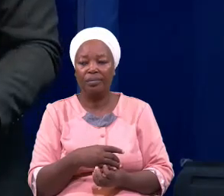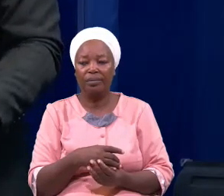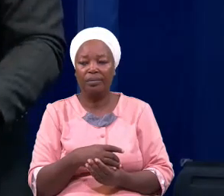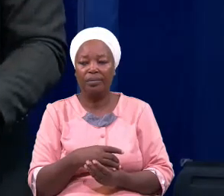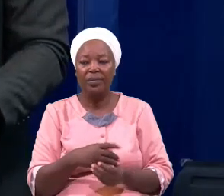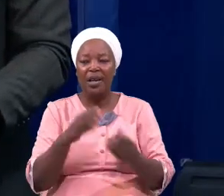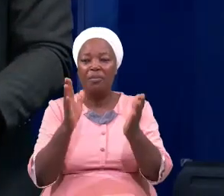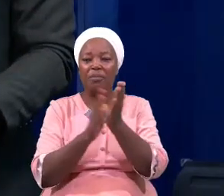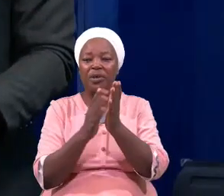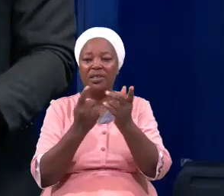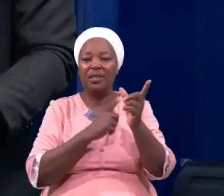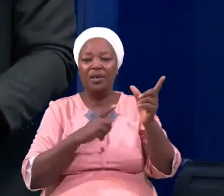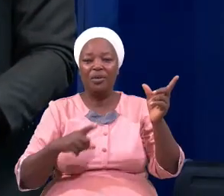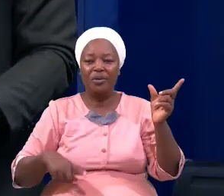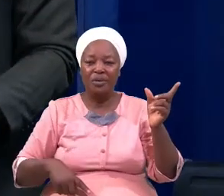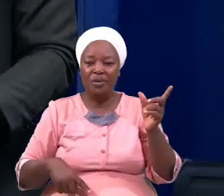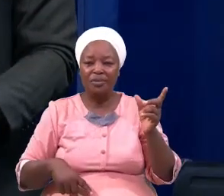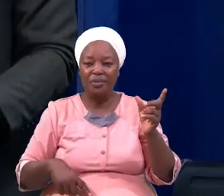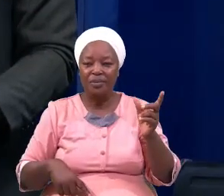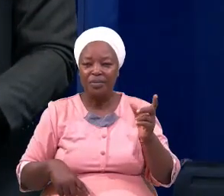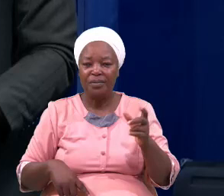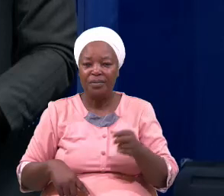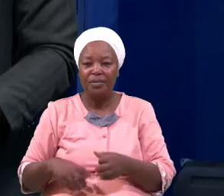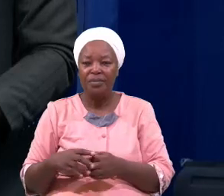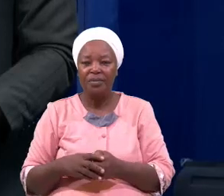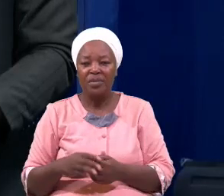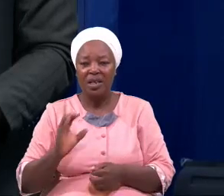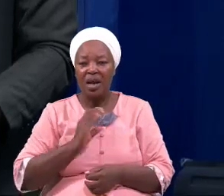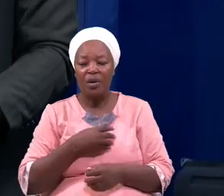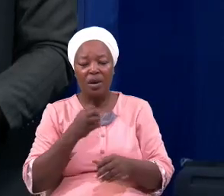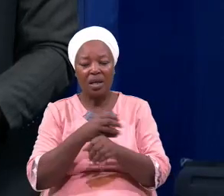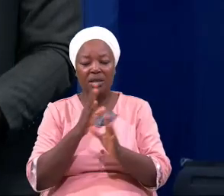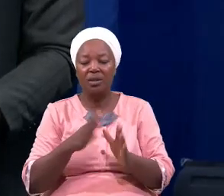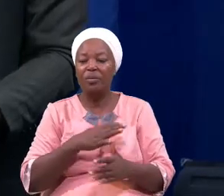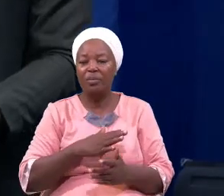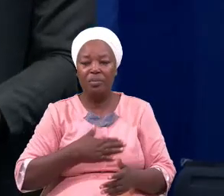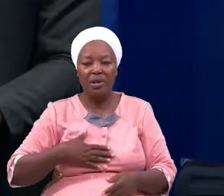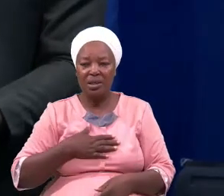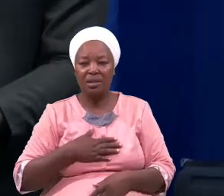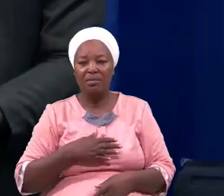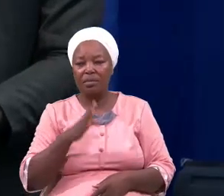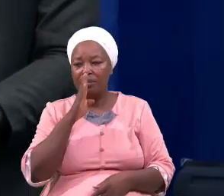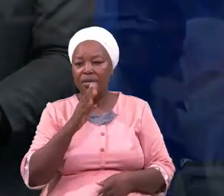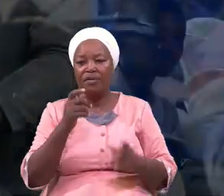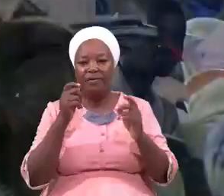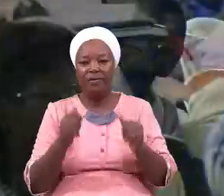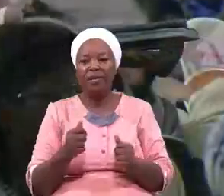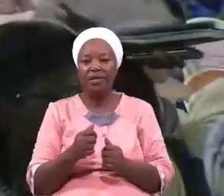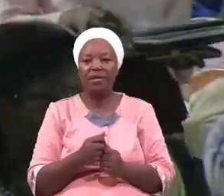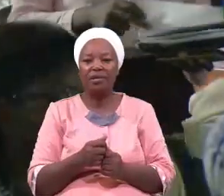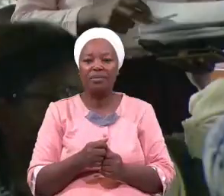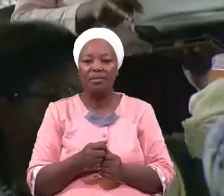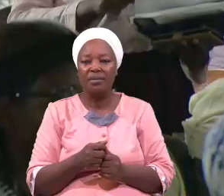Praise the Lord. Our counselors, please, let's test in. And if you are